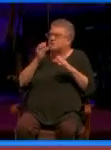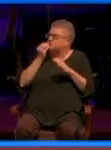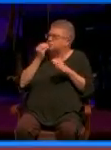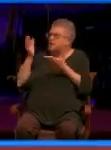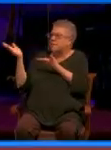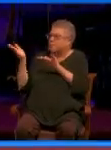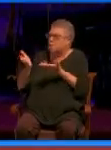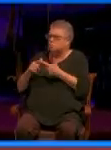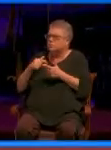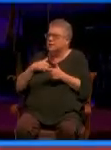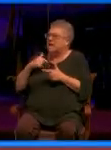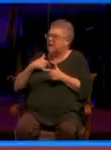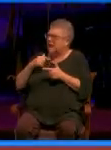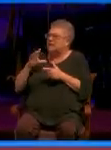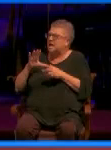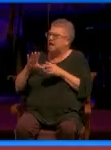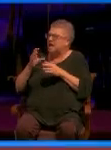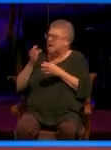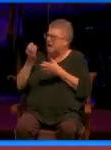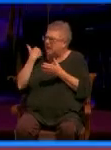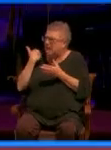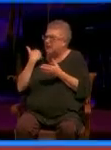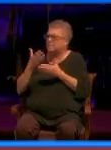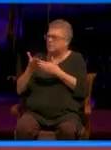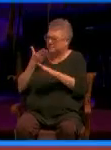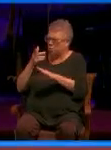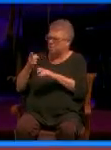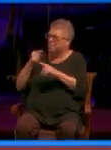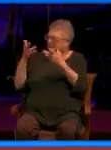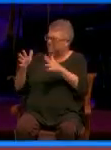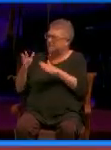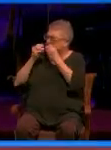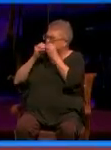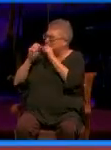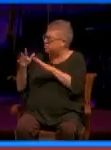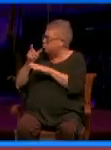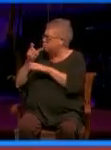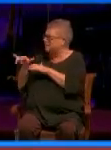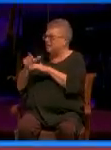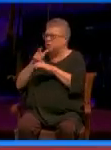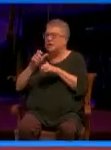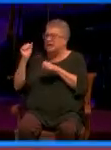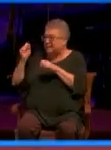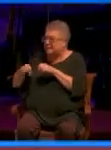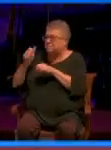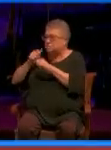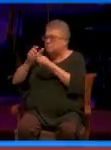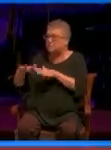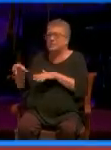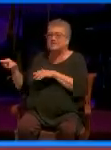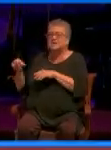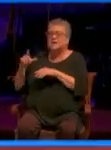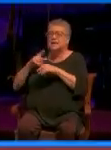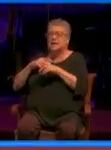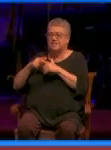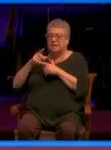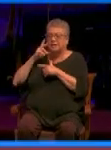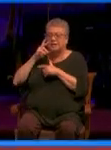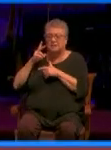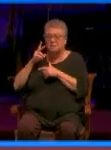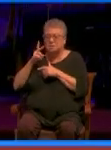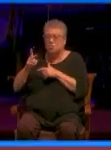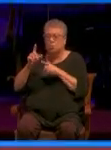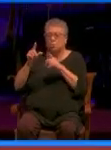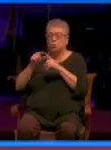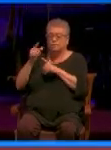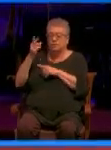me and I ate it before you came? And I have blessed him. Yes, and he shall be blessed.' As soon as Esau heard the words of his